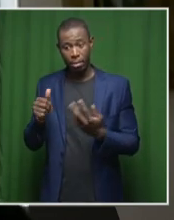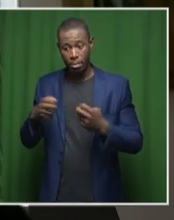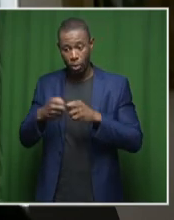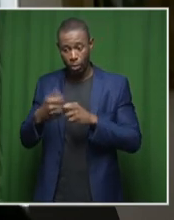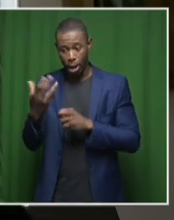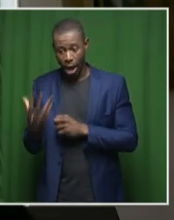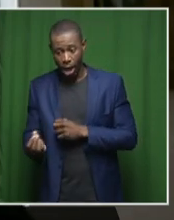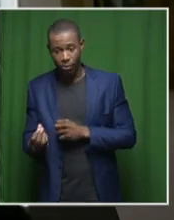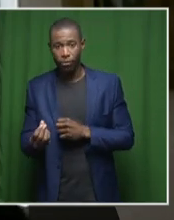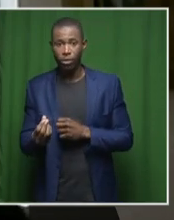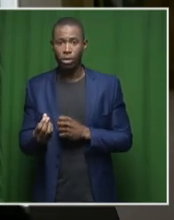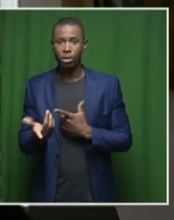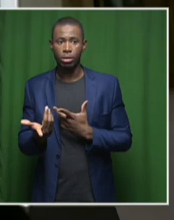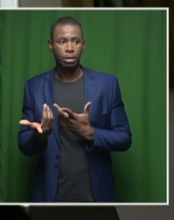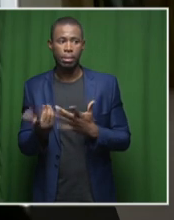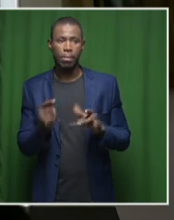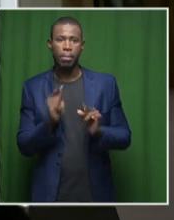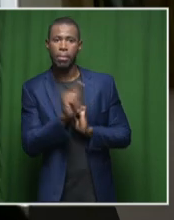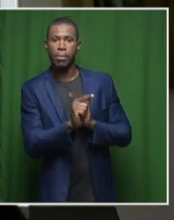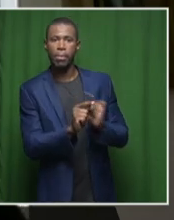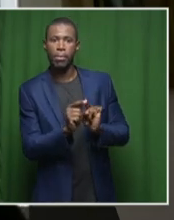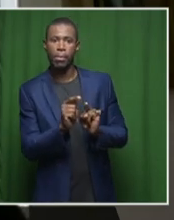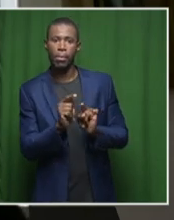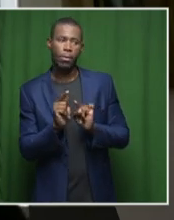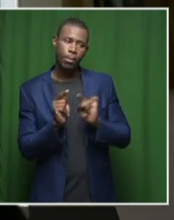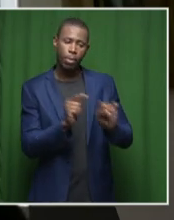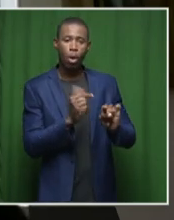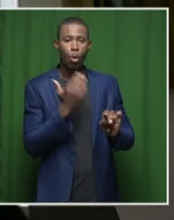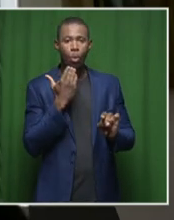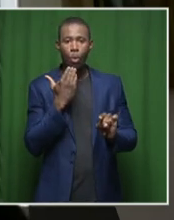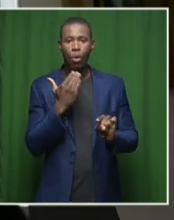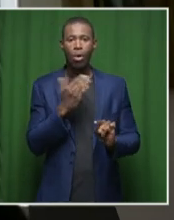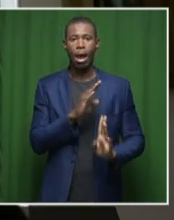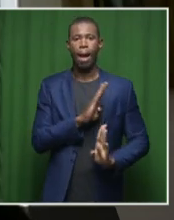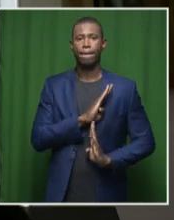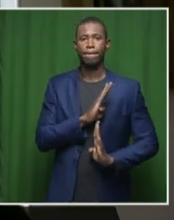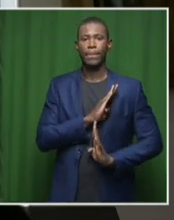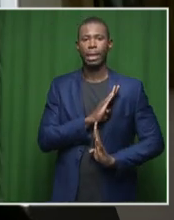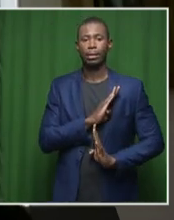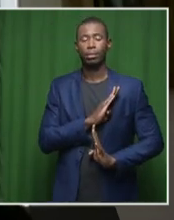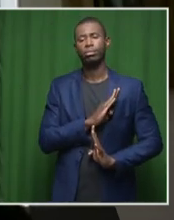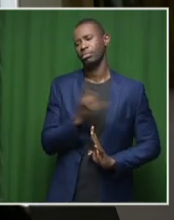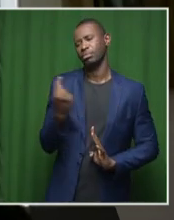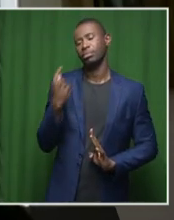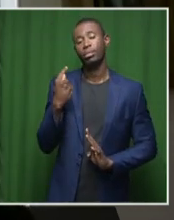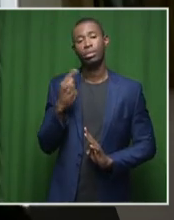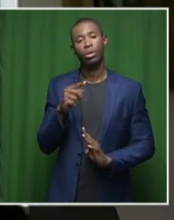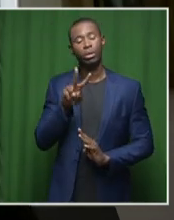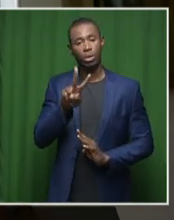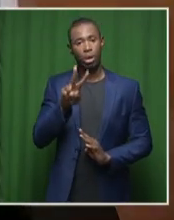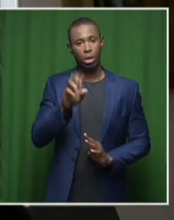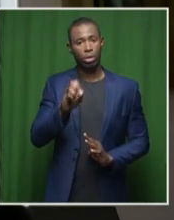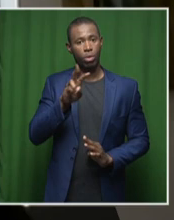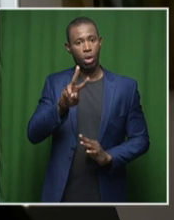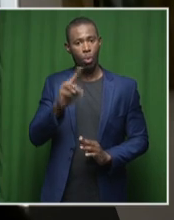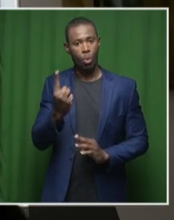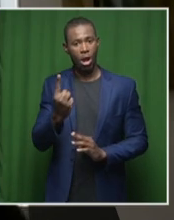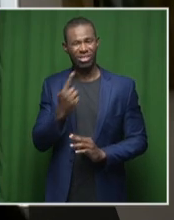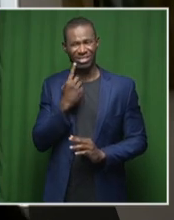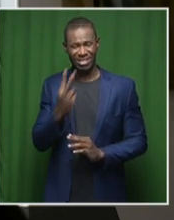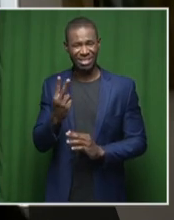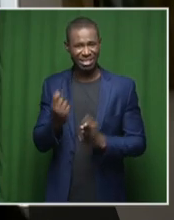Force. So yes, if we just think back to the unrest in 2021 and, you know, a host